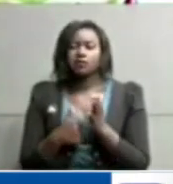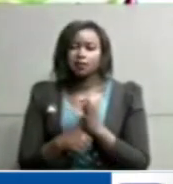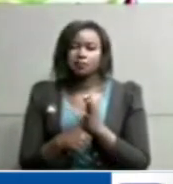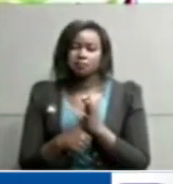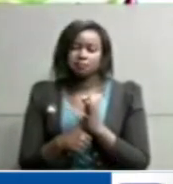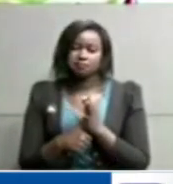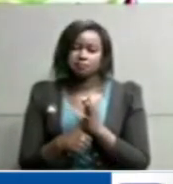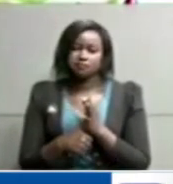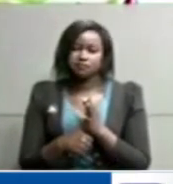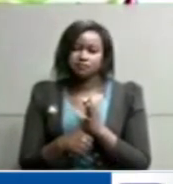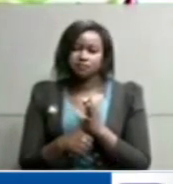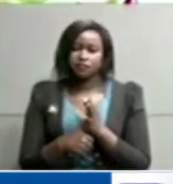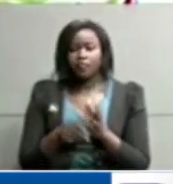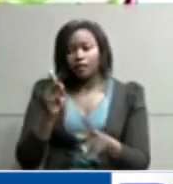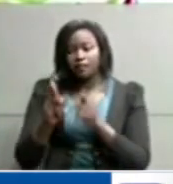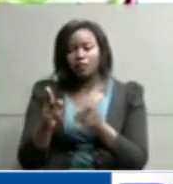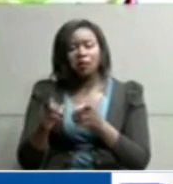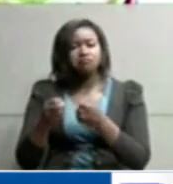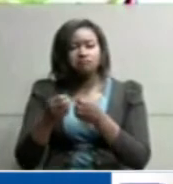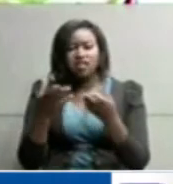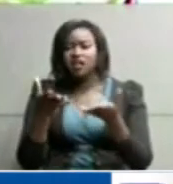okwasimula eri abantu abangi